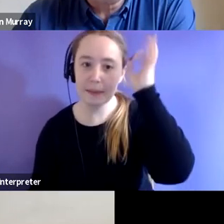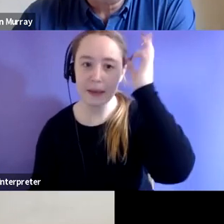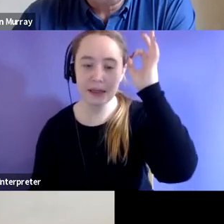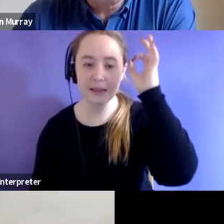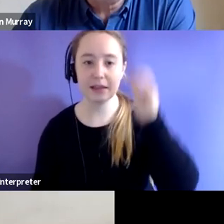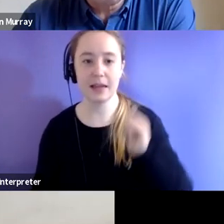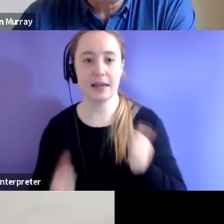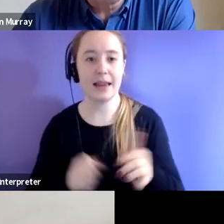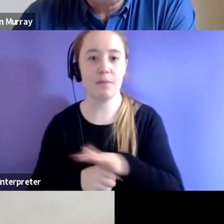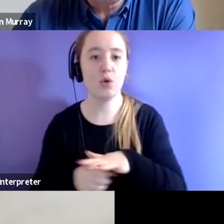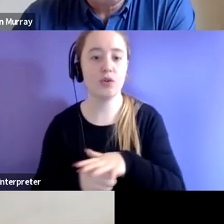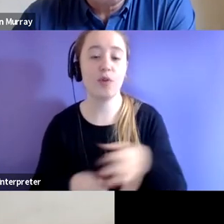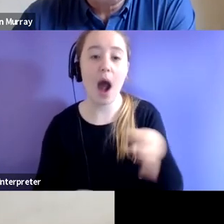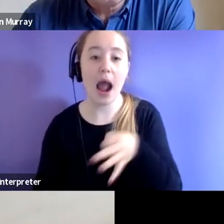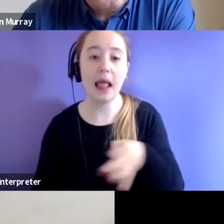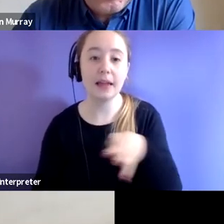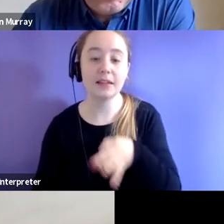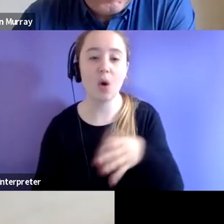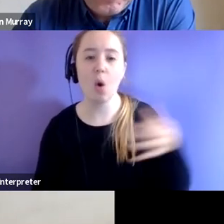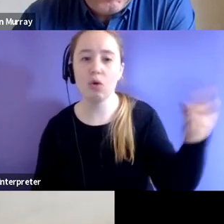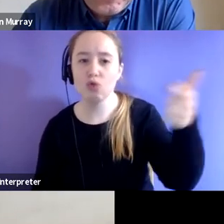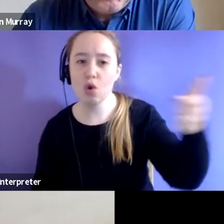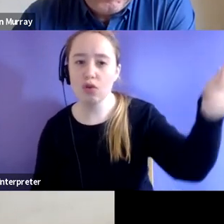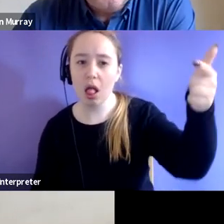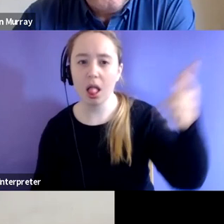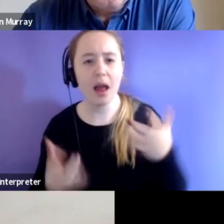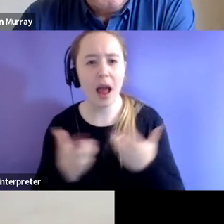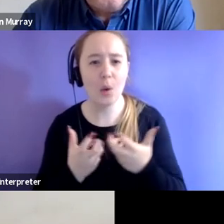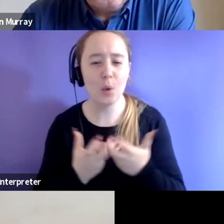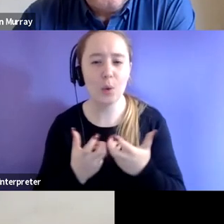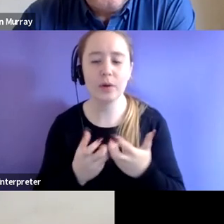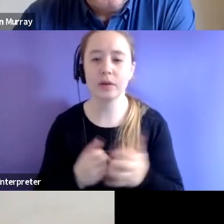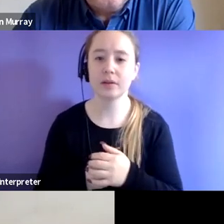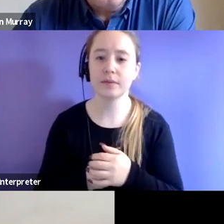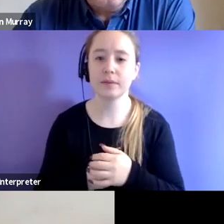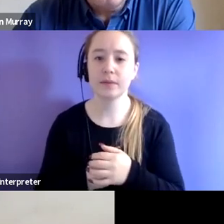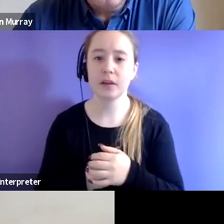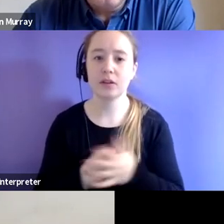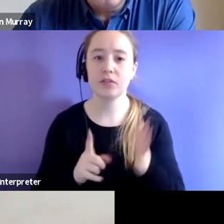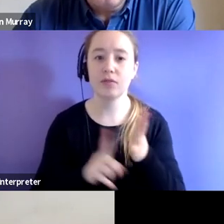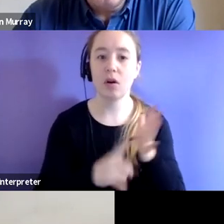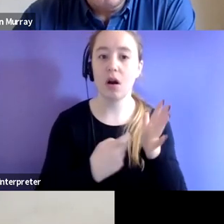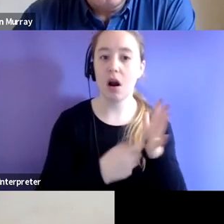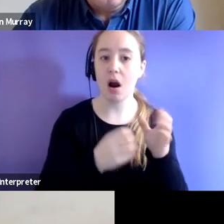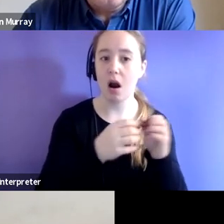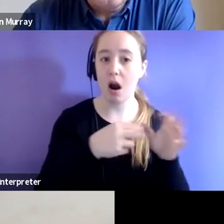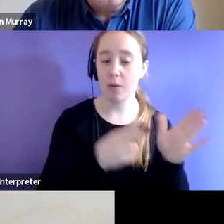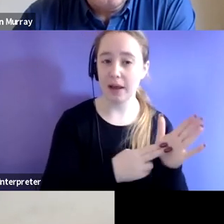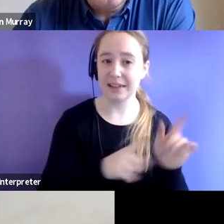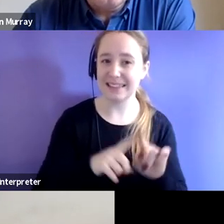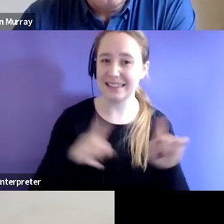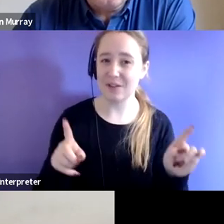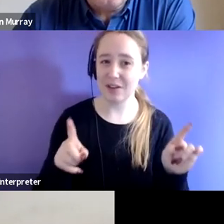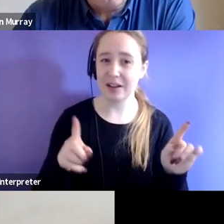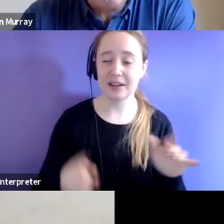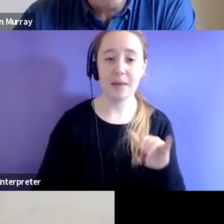or an island community where there's obviously differences between urban environments, and where there may already be a kind of